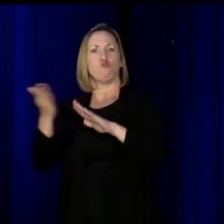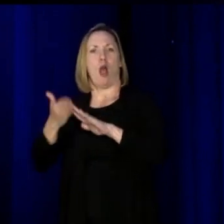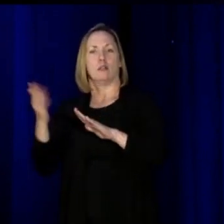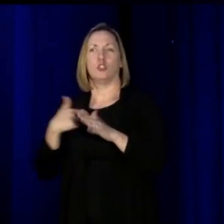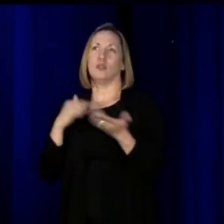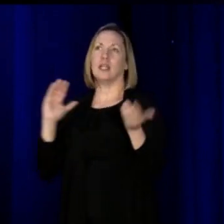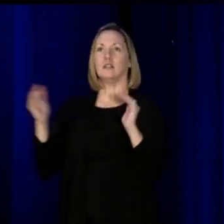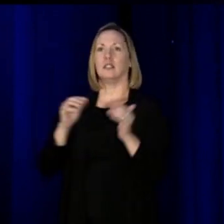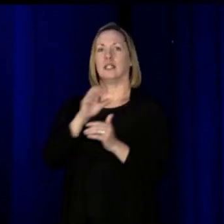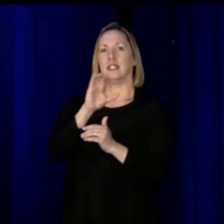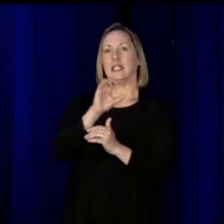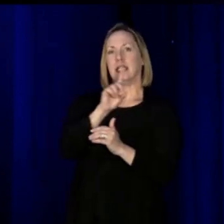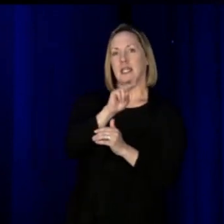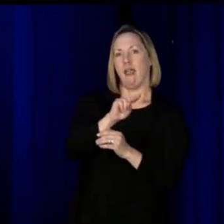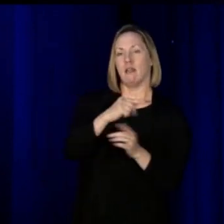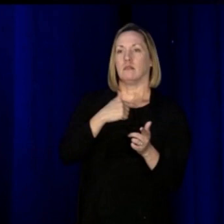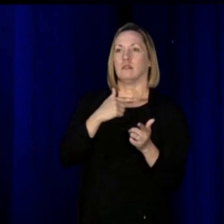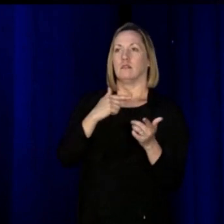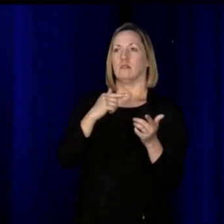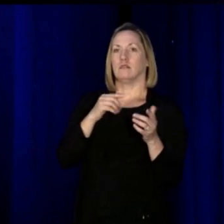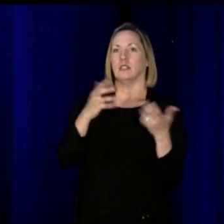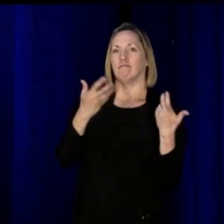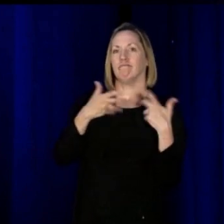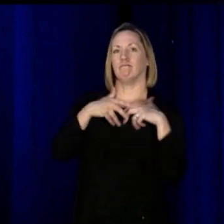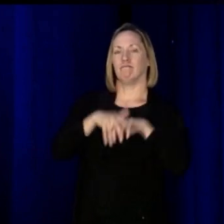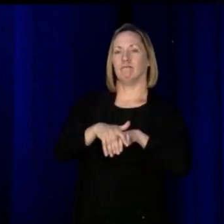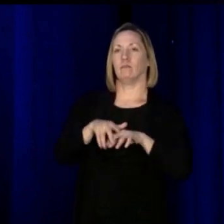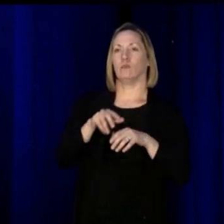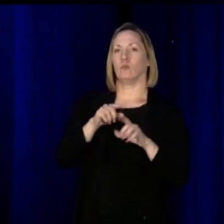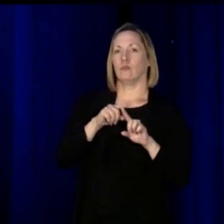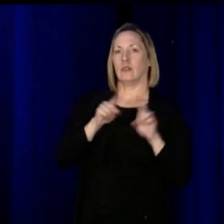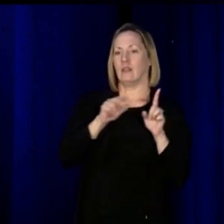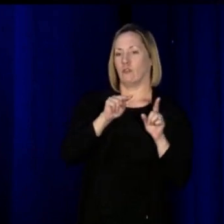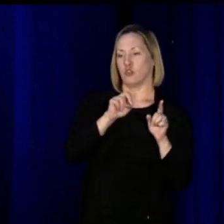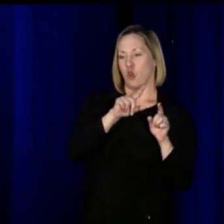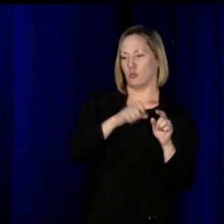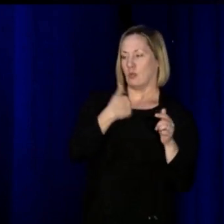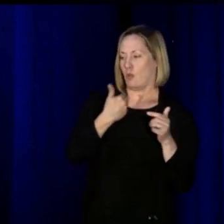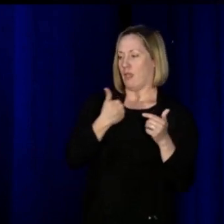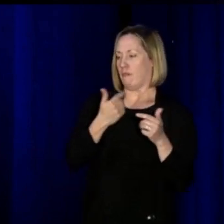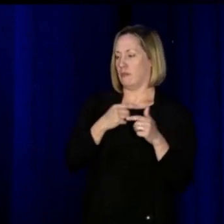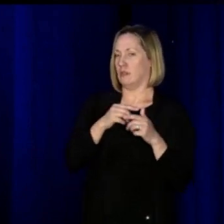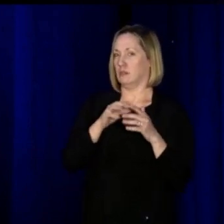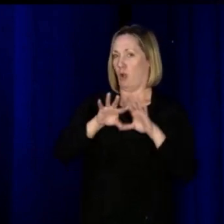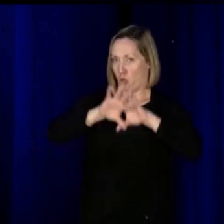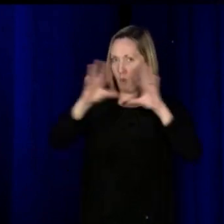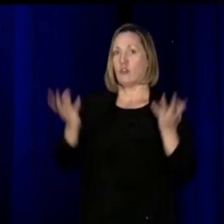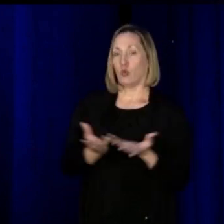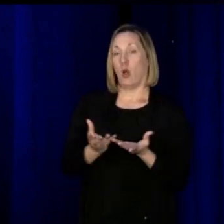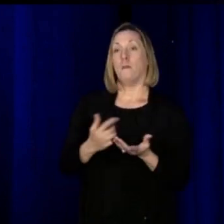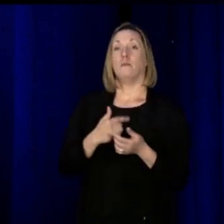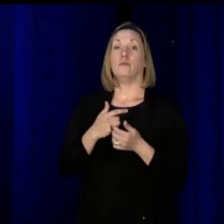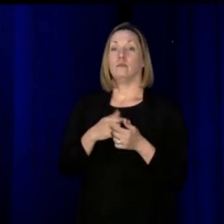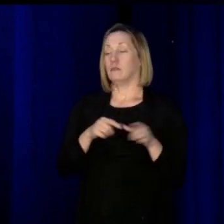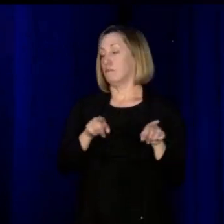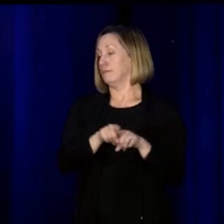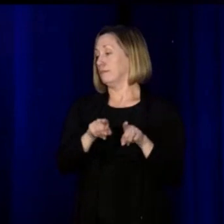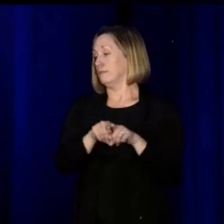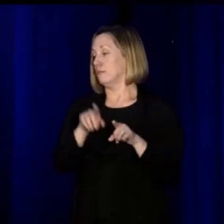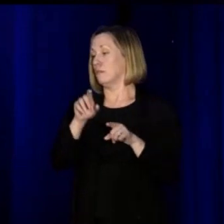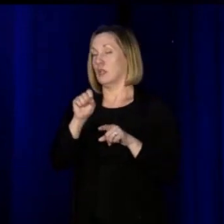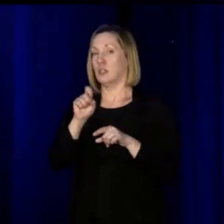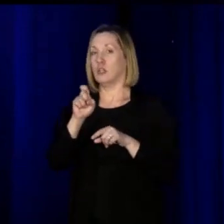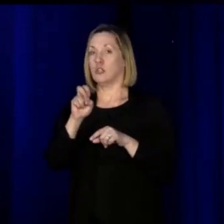a CDN, because of the different nodes of the network that we have and the availability across the globe, and a serverless function because, again,